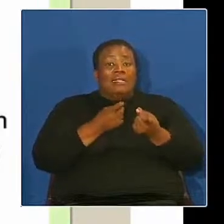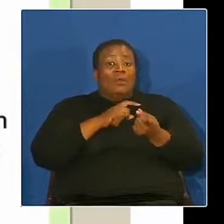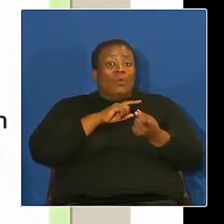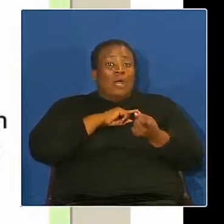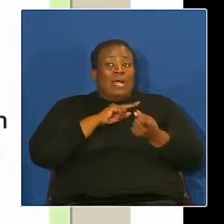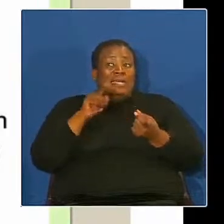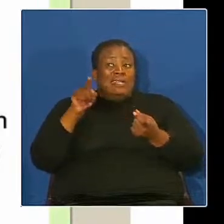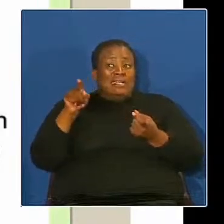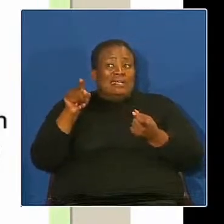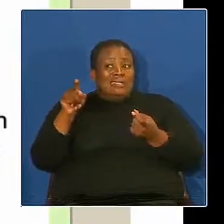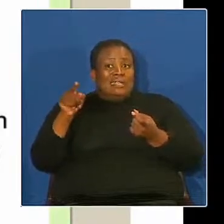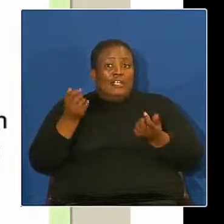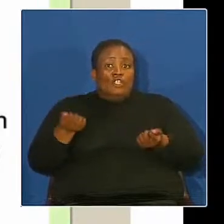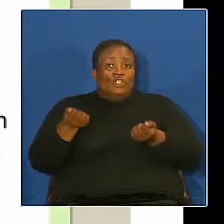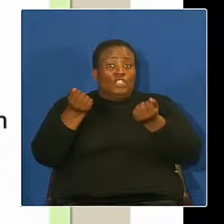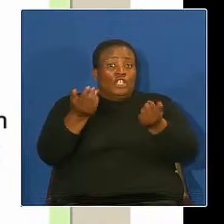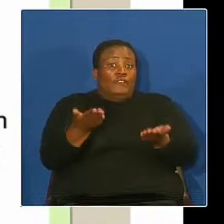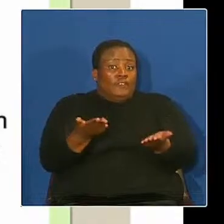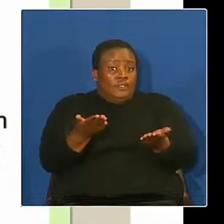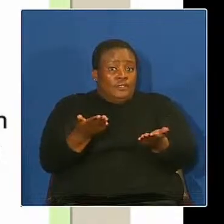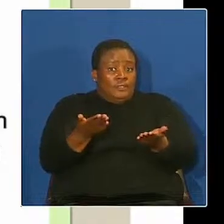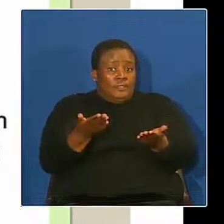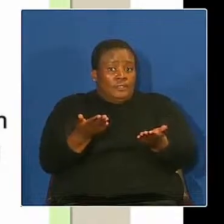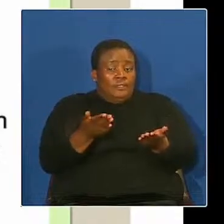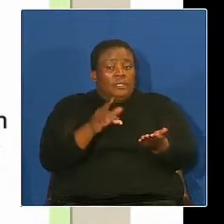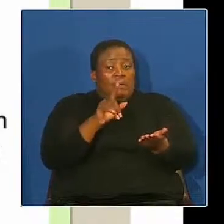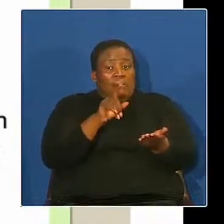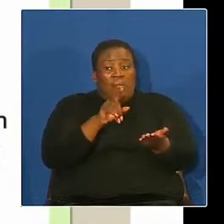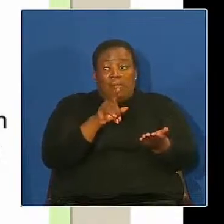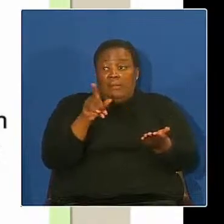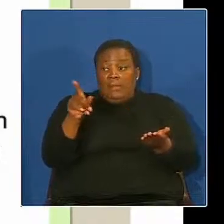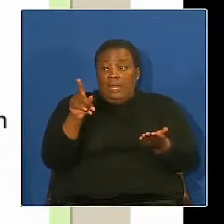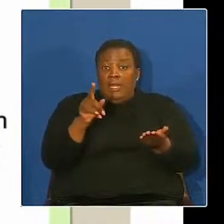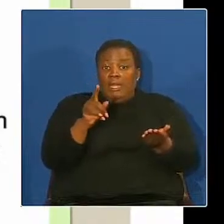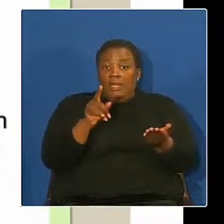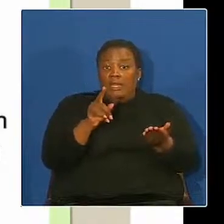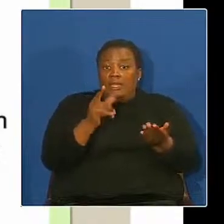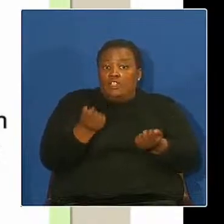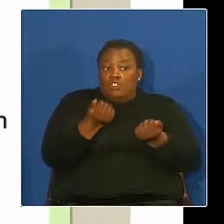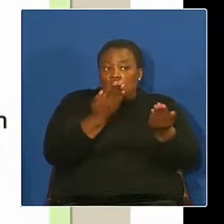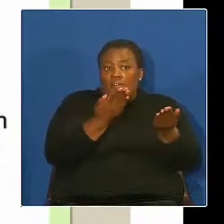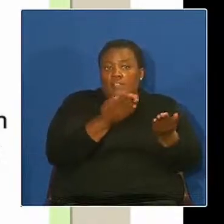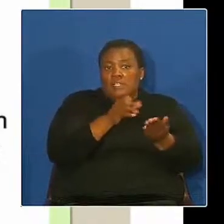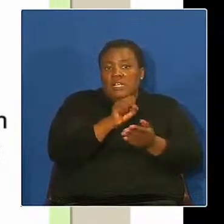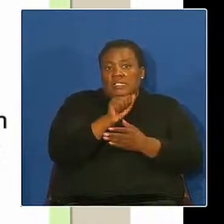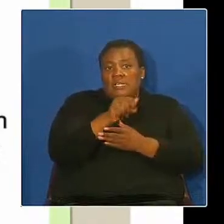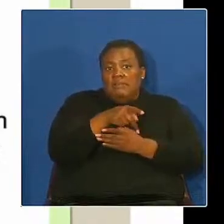be rendered by Medicare 24 to the SAPS.